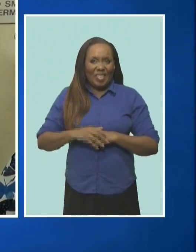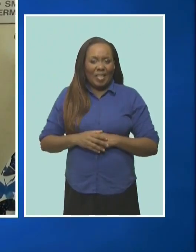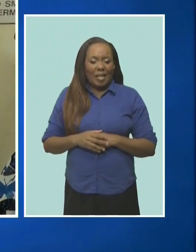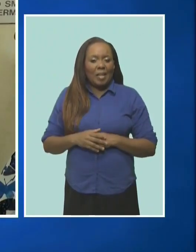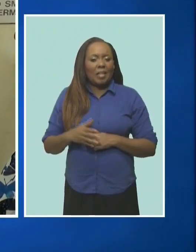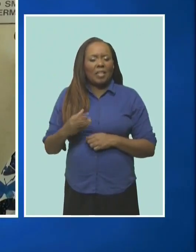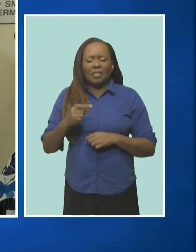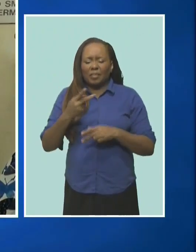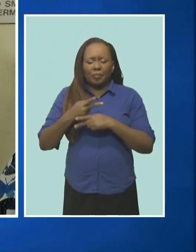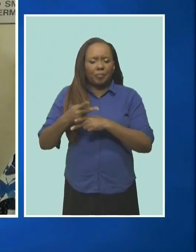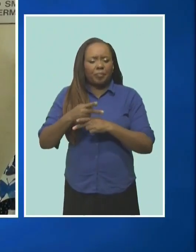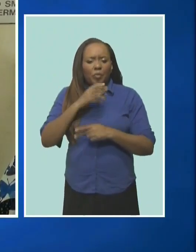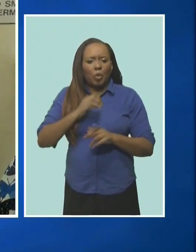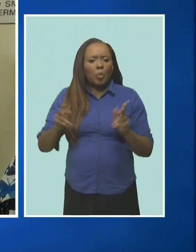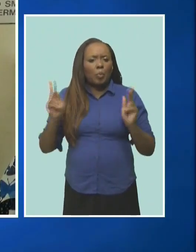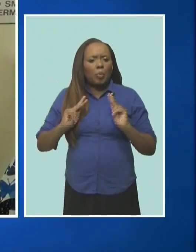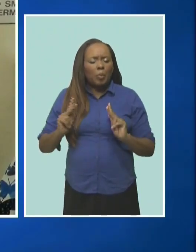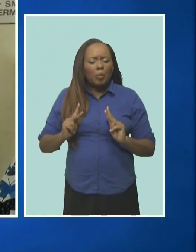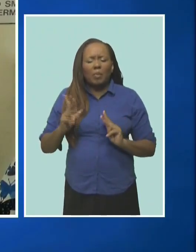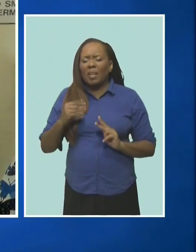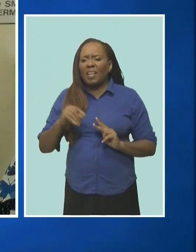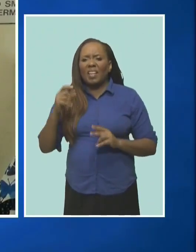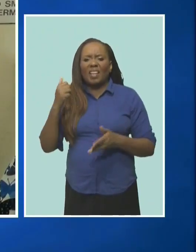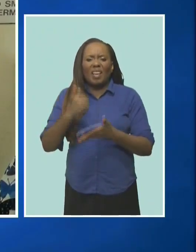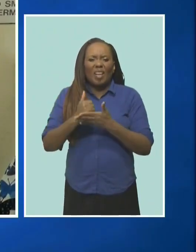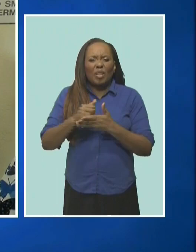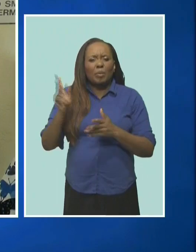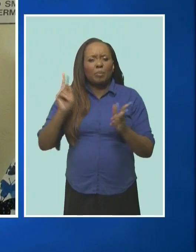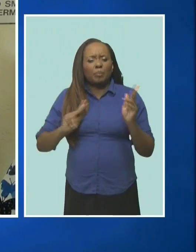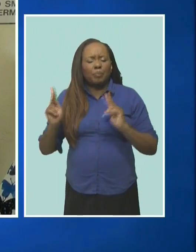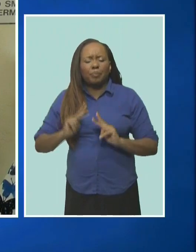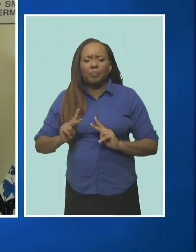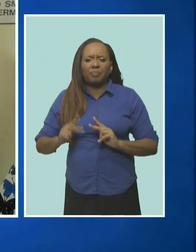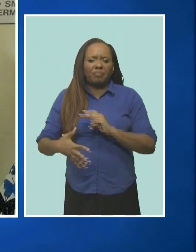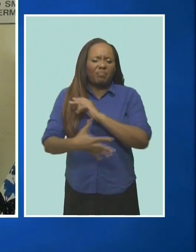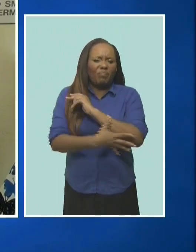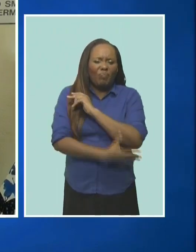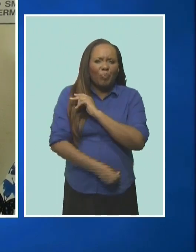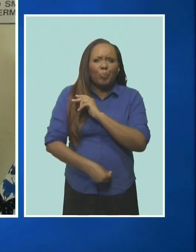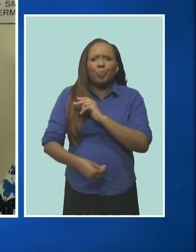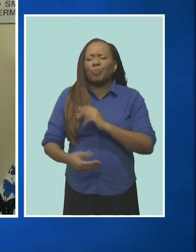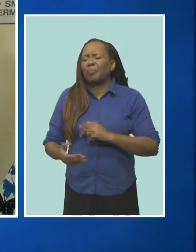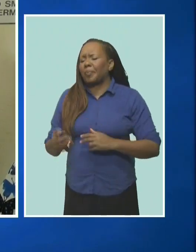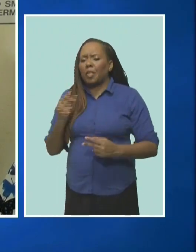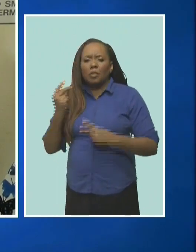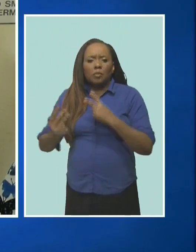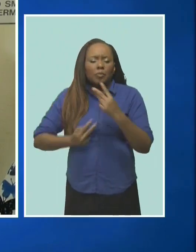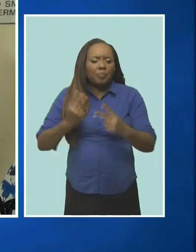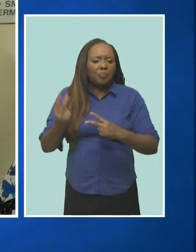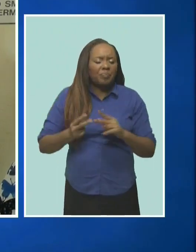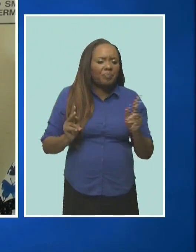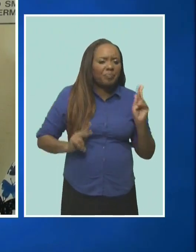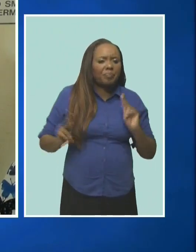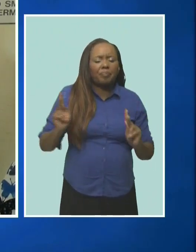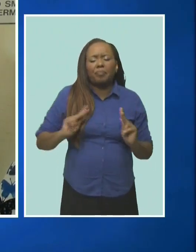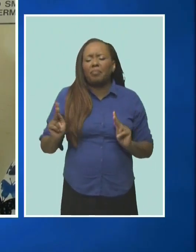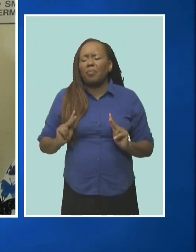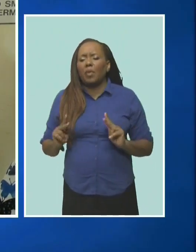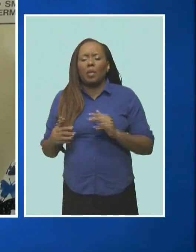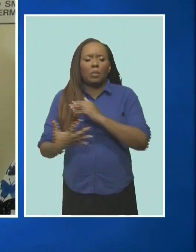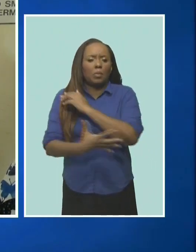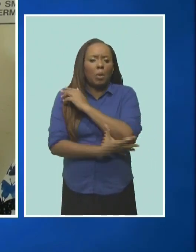elderly and those in need. I have known her to be one who would do a lot of visiting of the